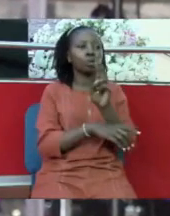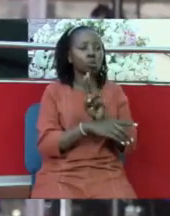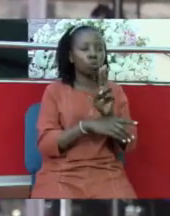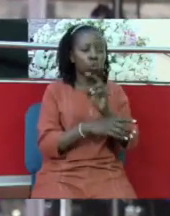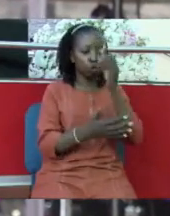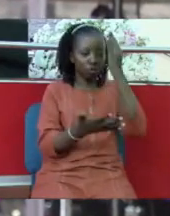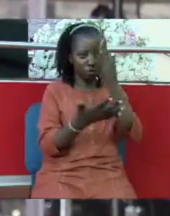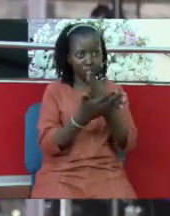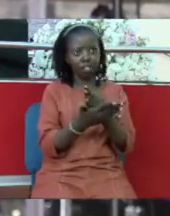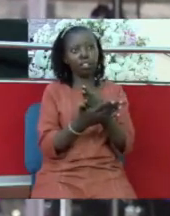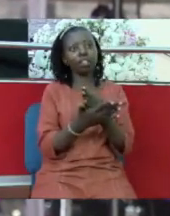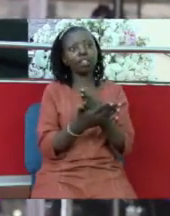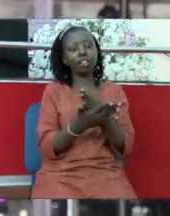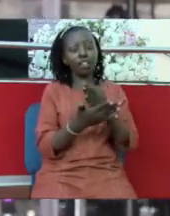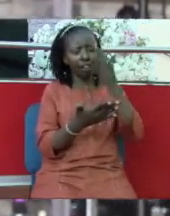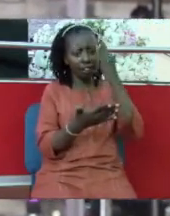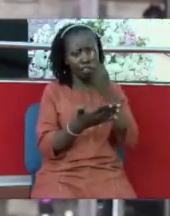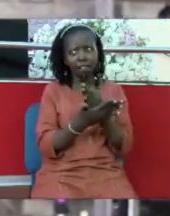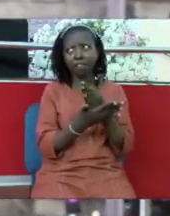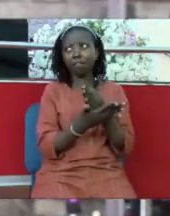You see, faith,